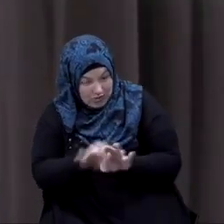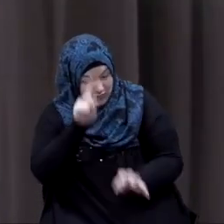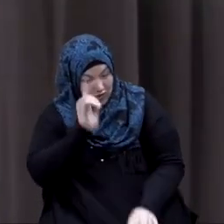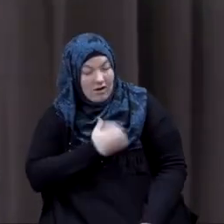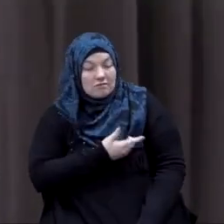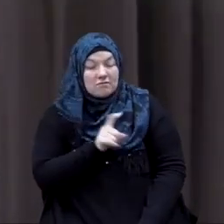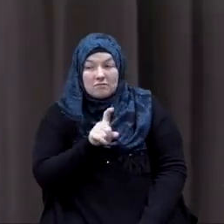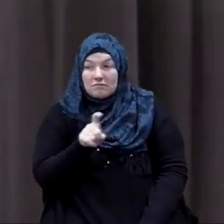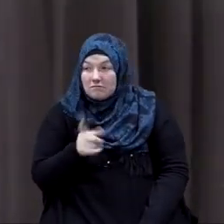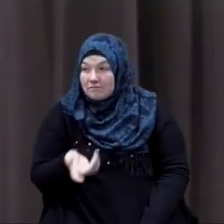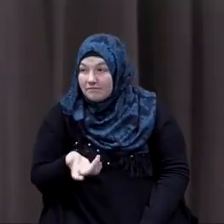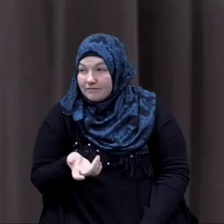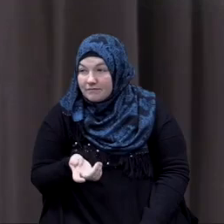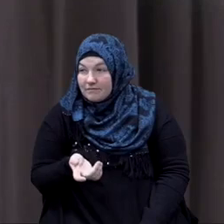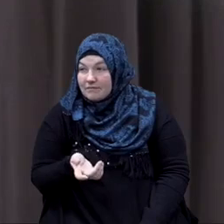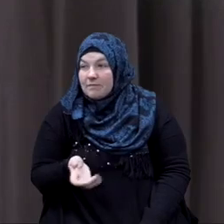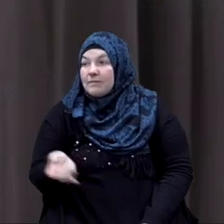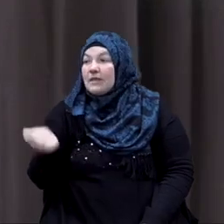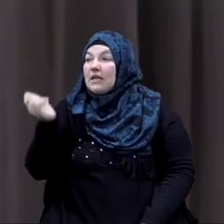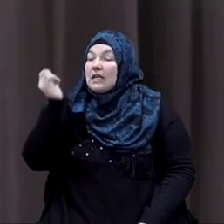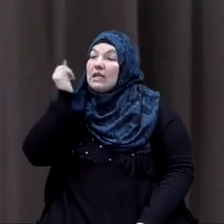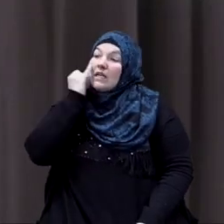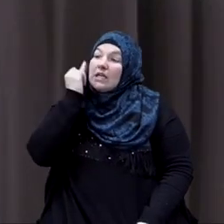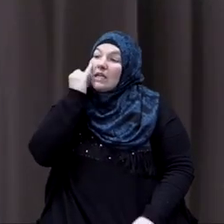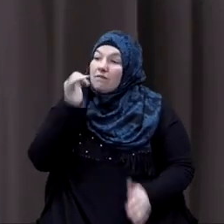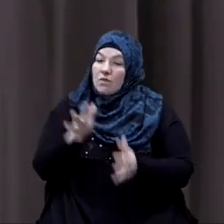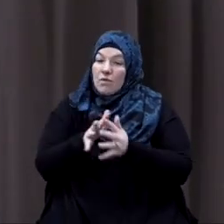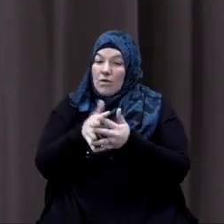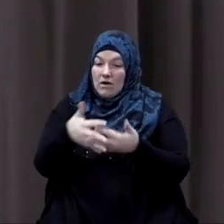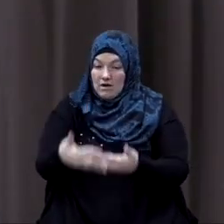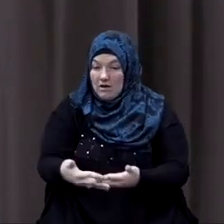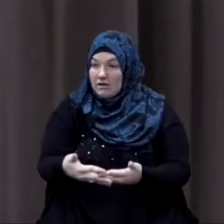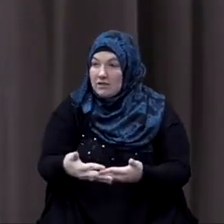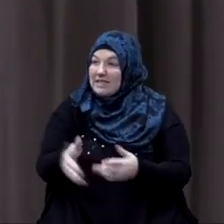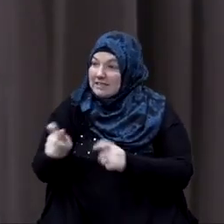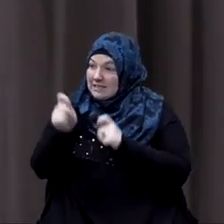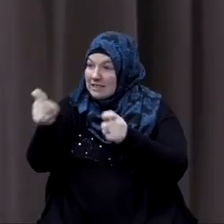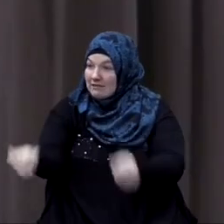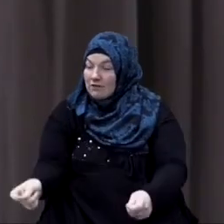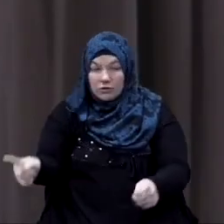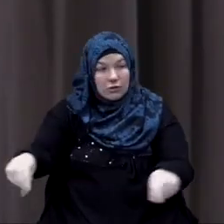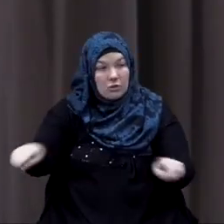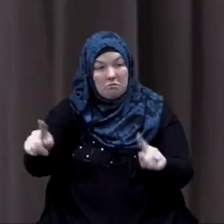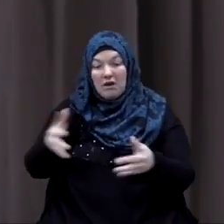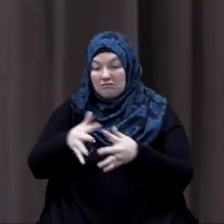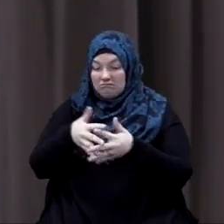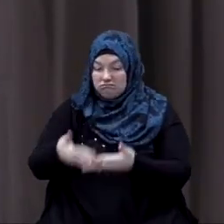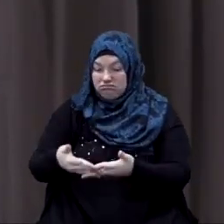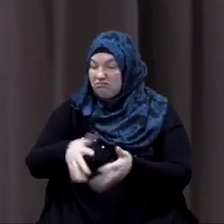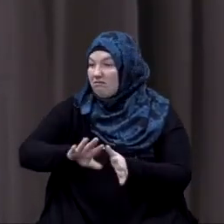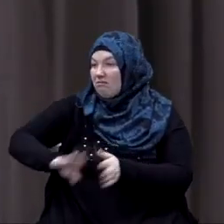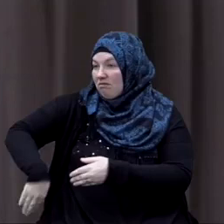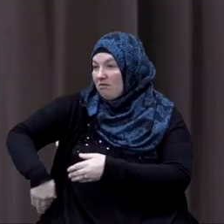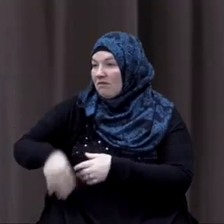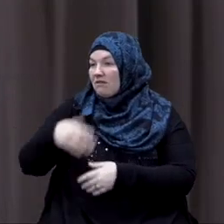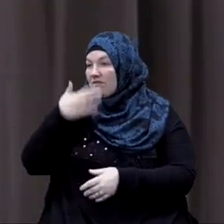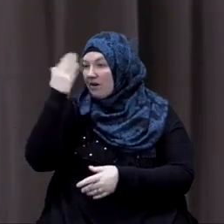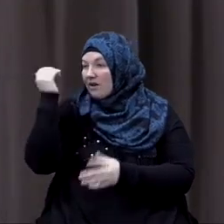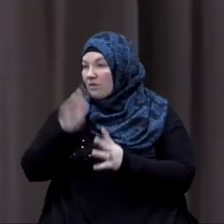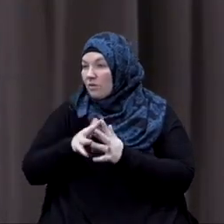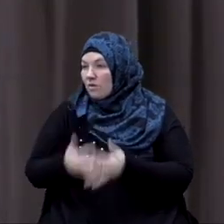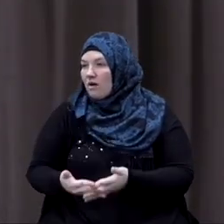us and is left and deserted, we are actually depriving our